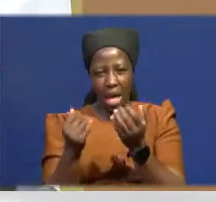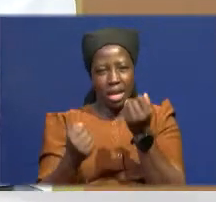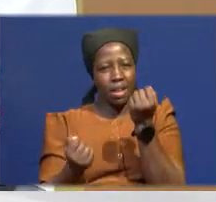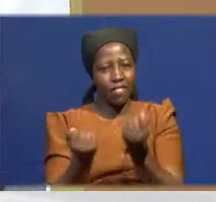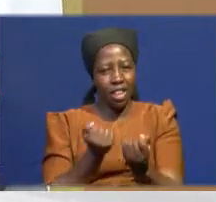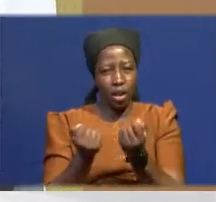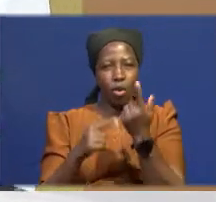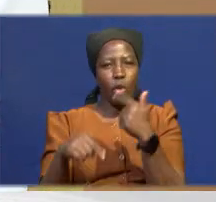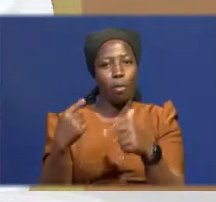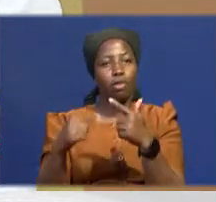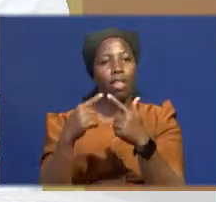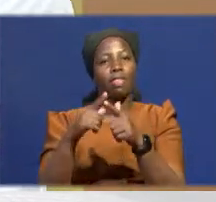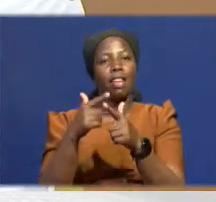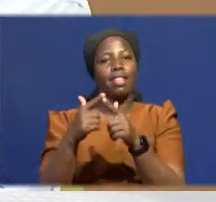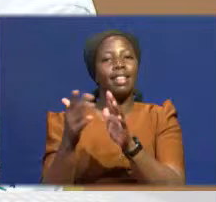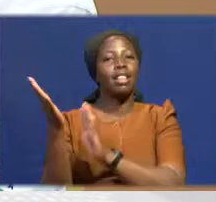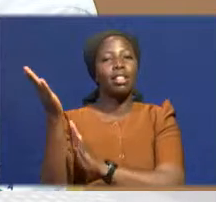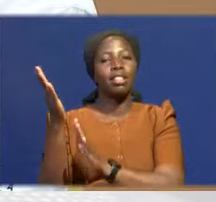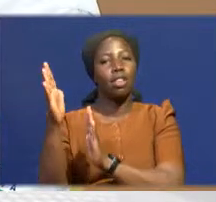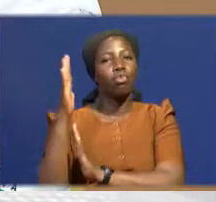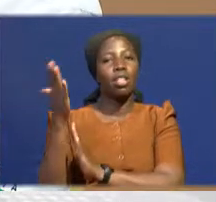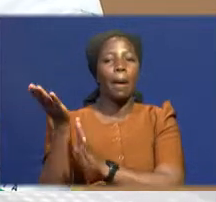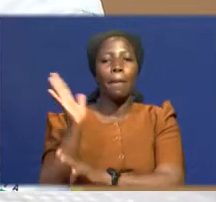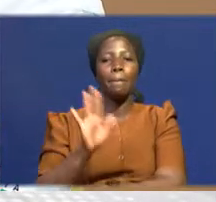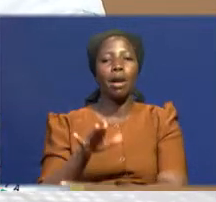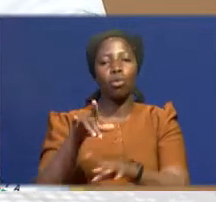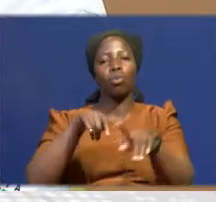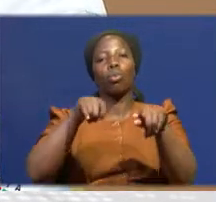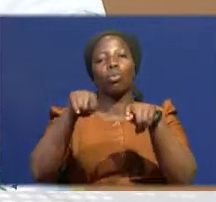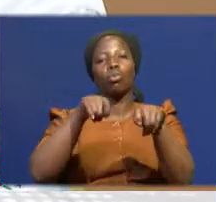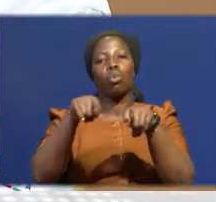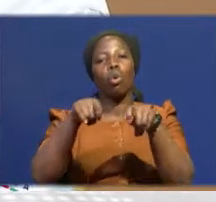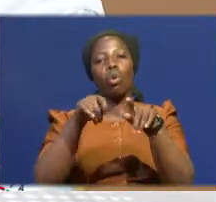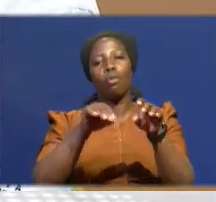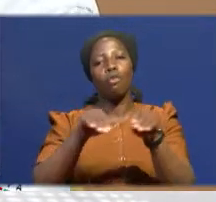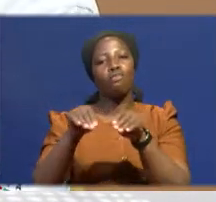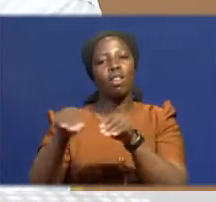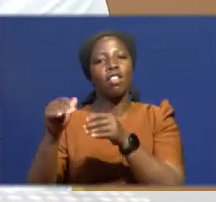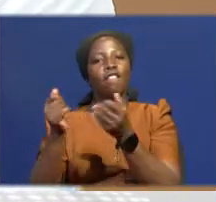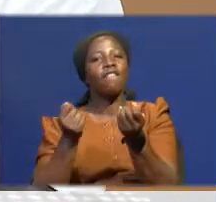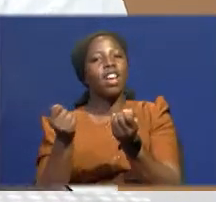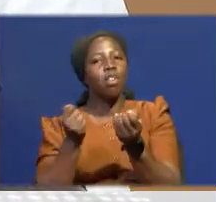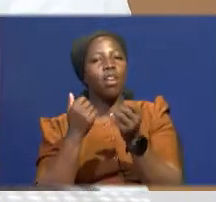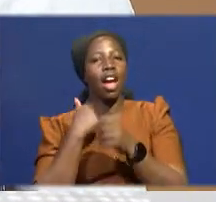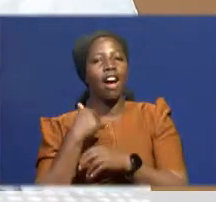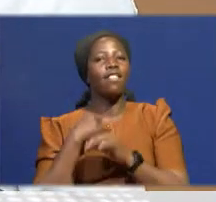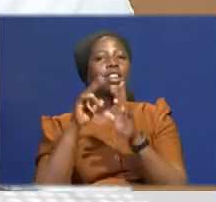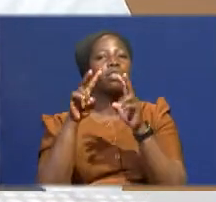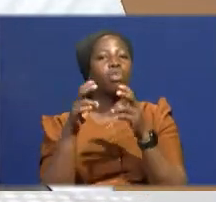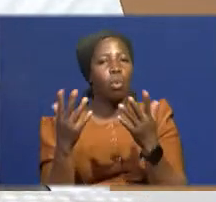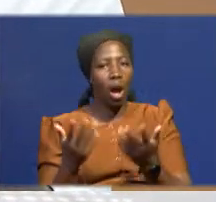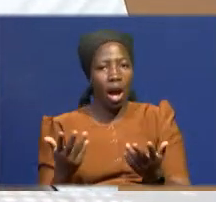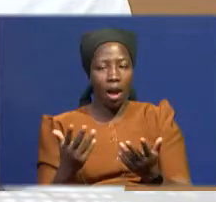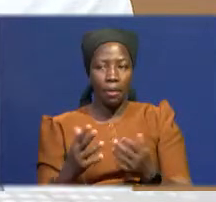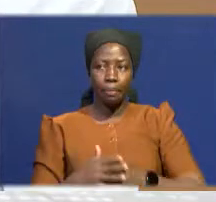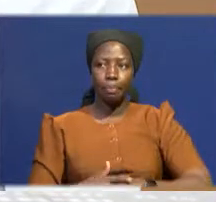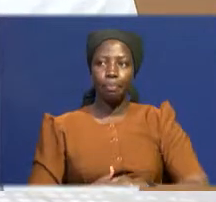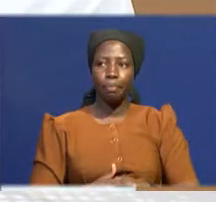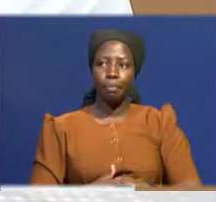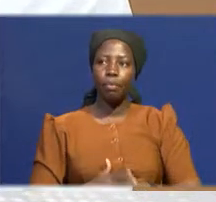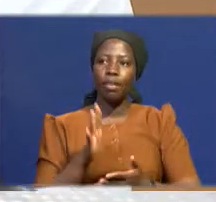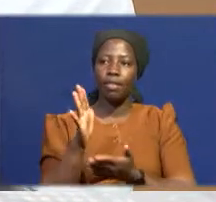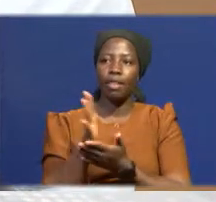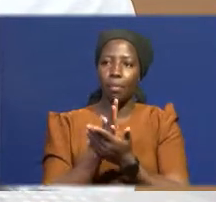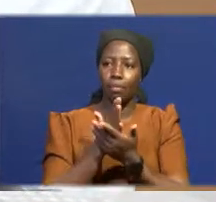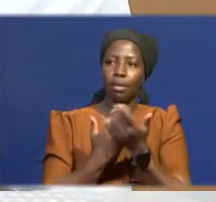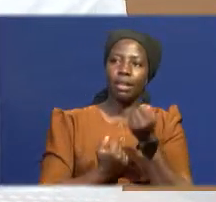the security team now comes in to control the traffic flow. We have had issues whereby some